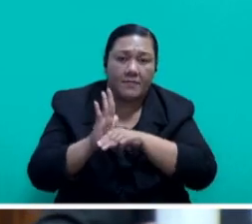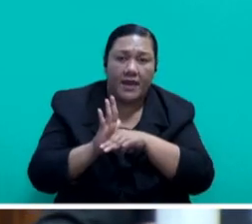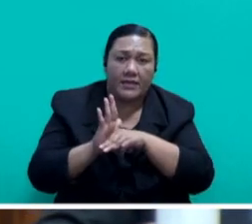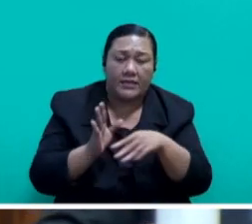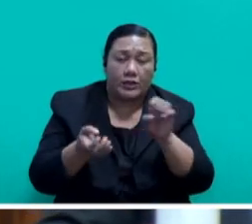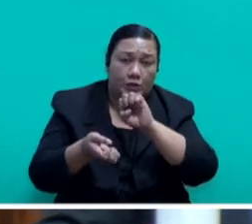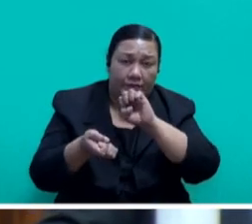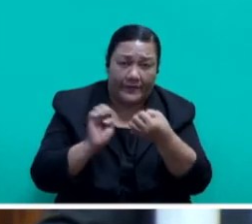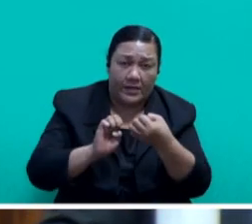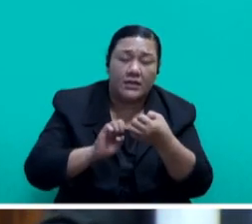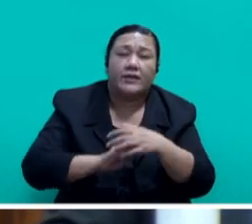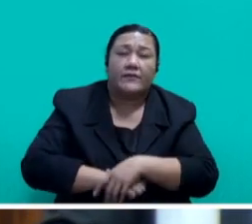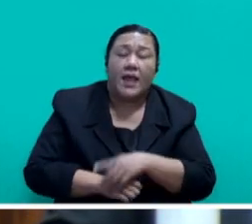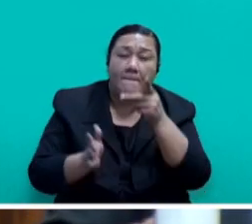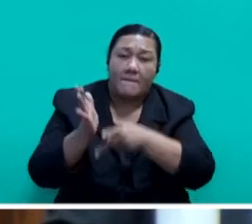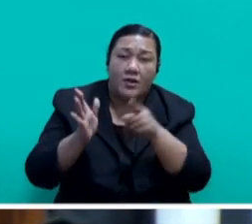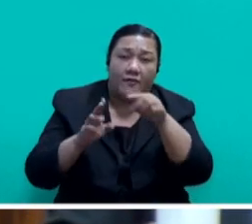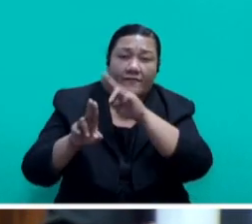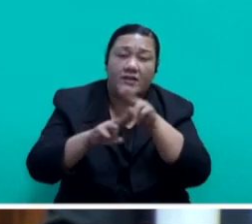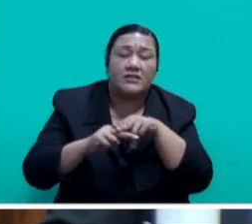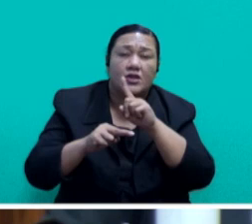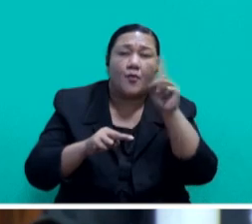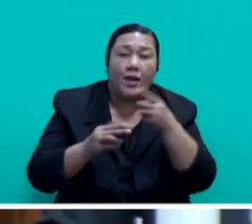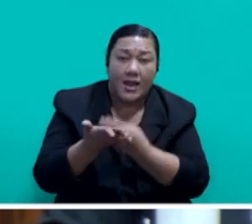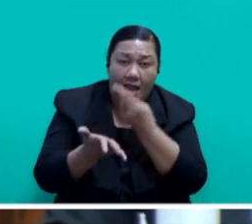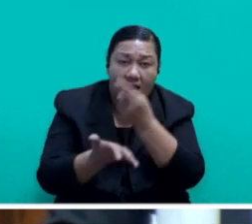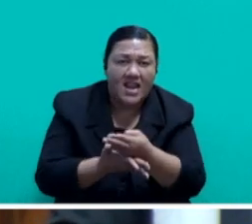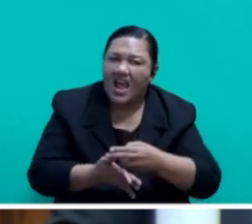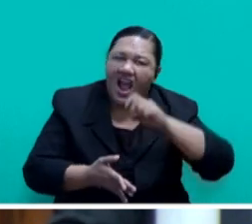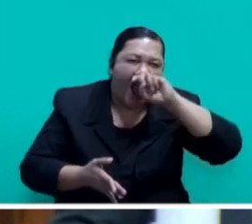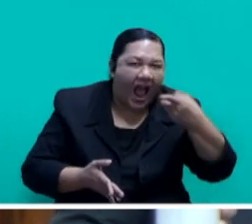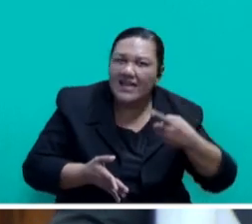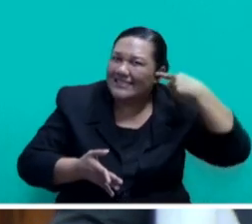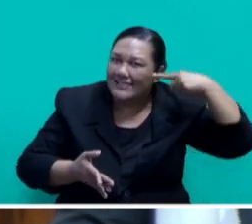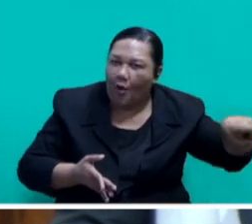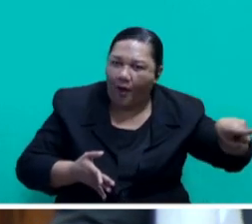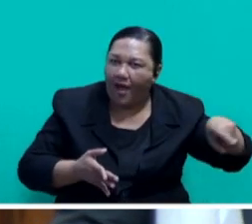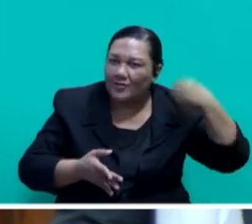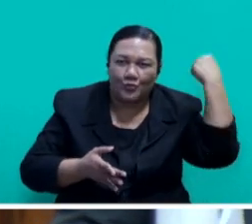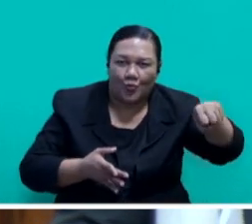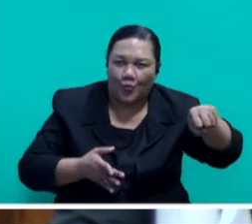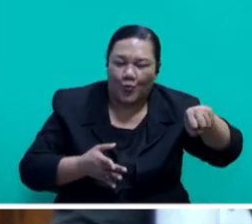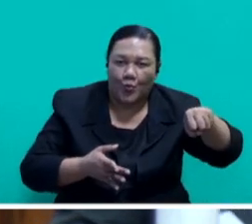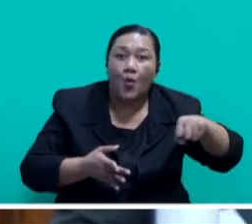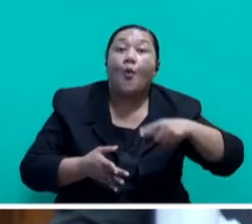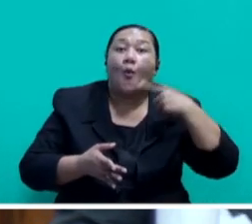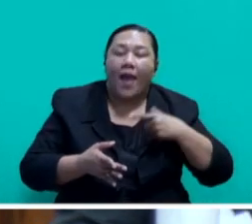of Fiji, a reality persists that cannot be ignored. It weighs heavily on